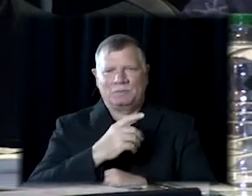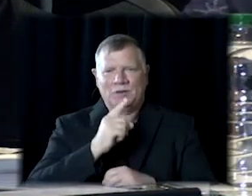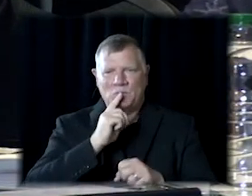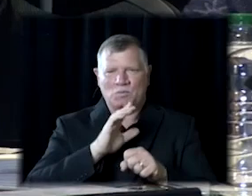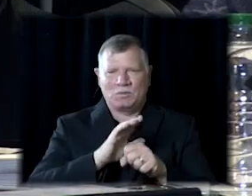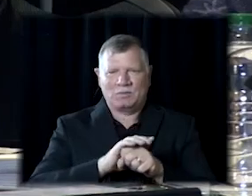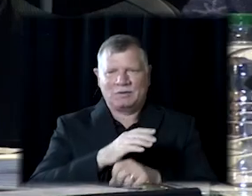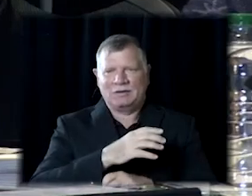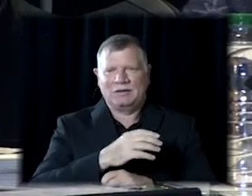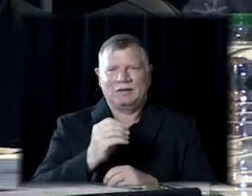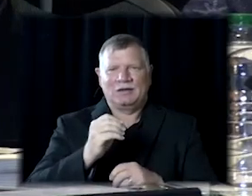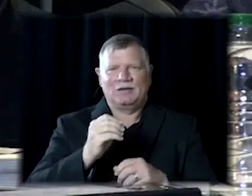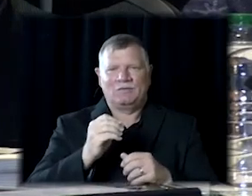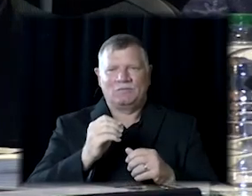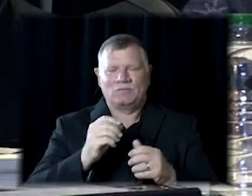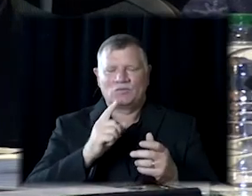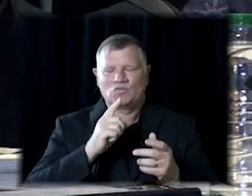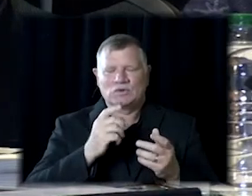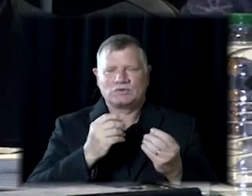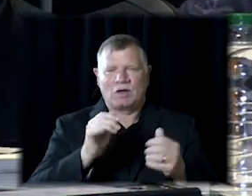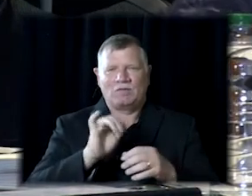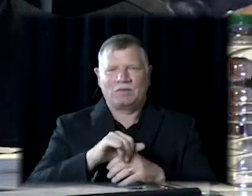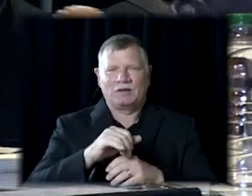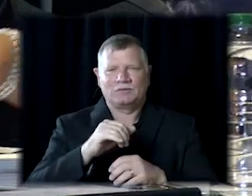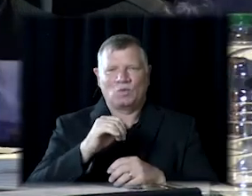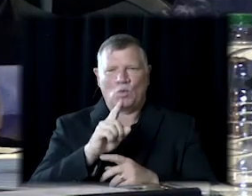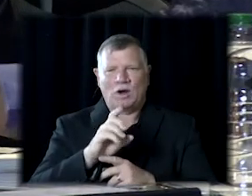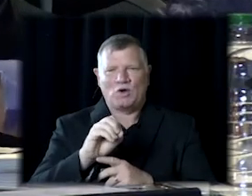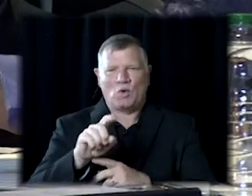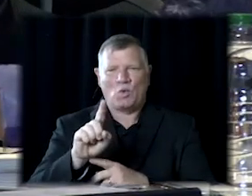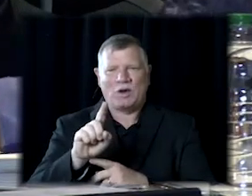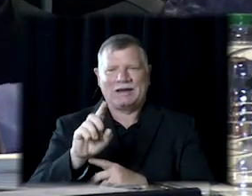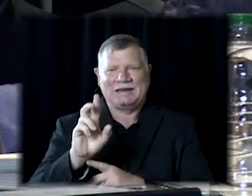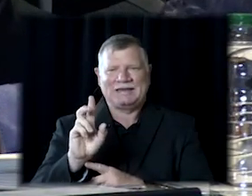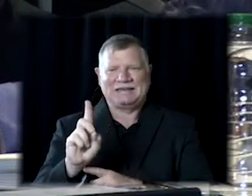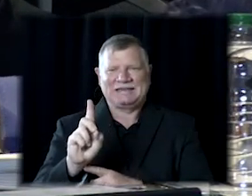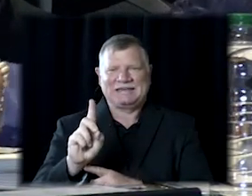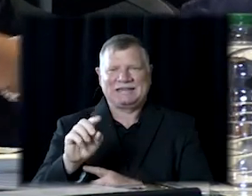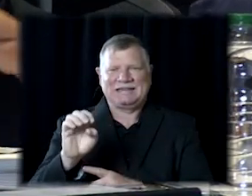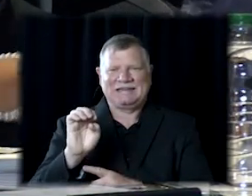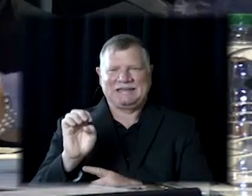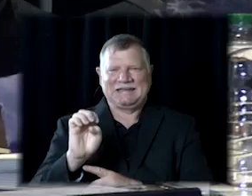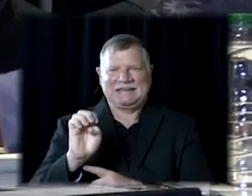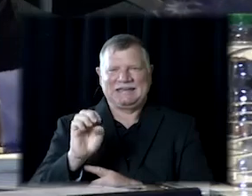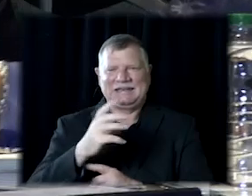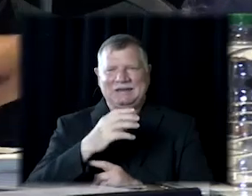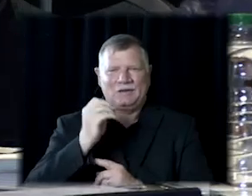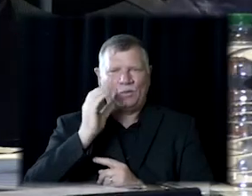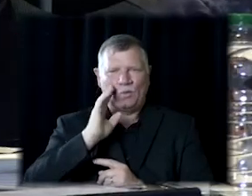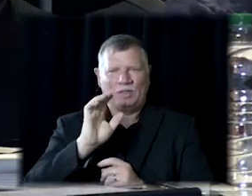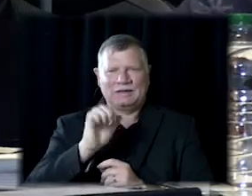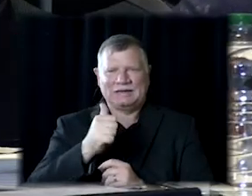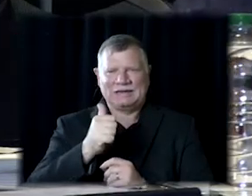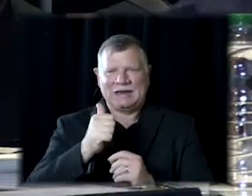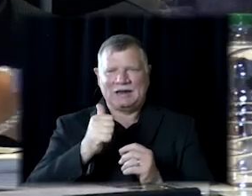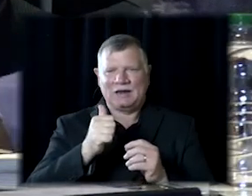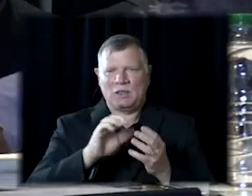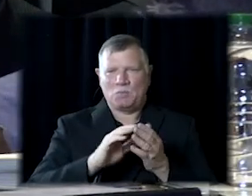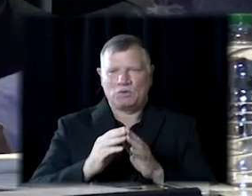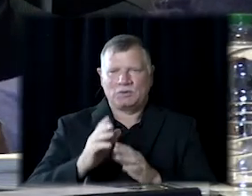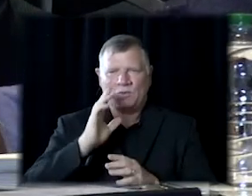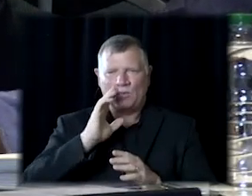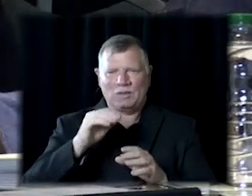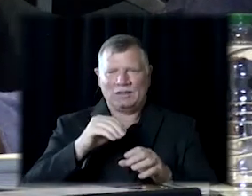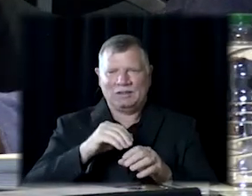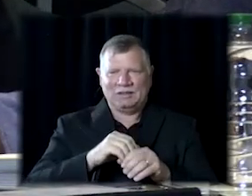and it is further resolved that the board designates, pursuant to Section 101(d)(1)(e) of PROMESA, each of the 10 municipalities listed in